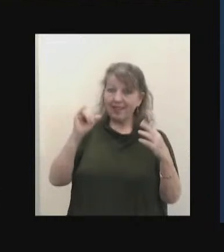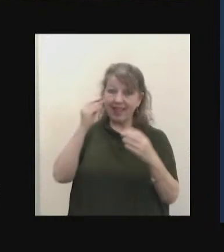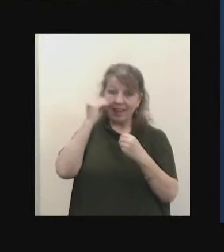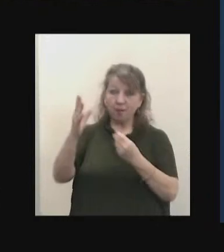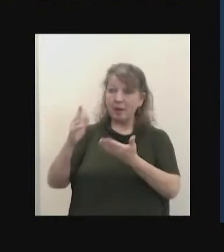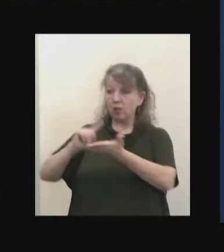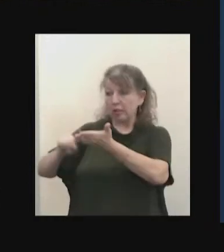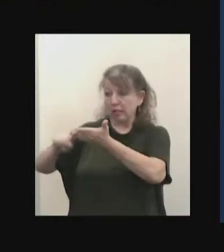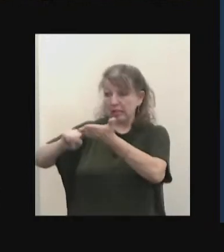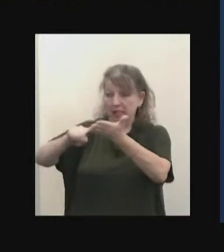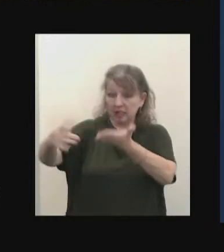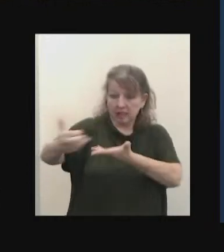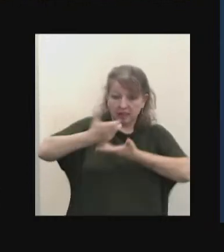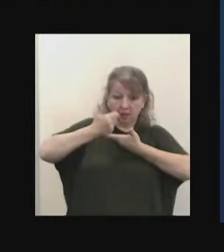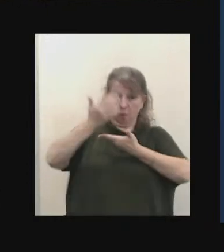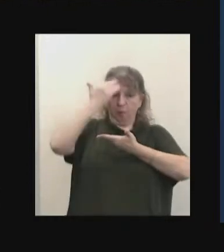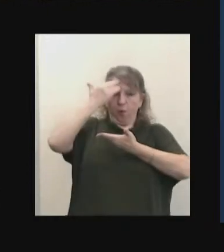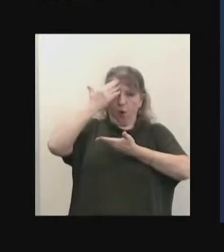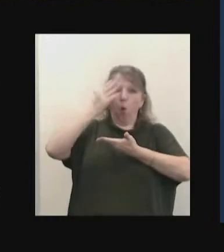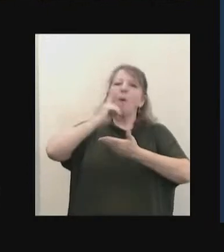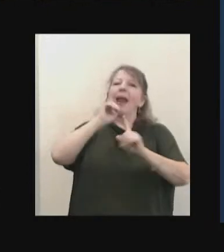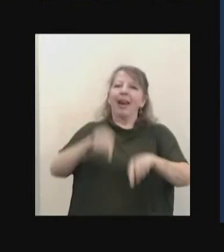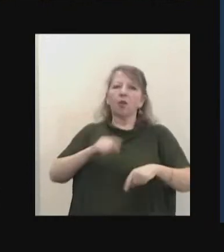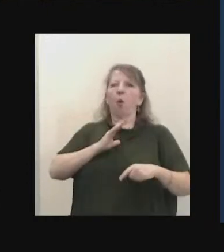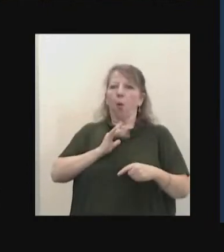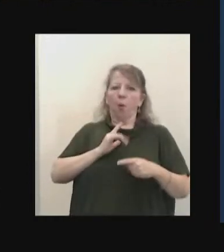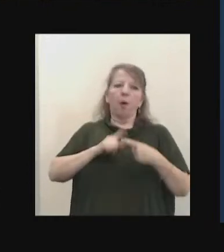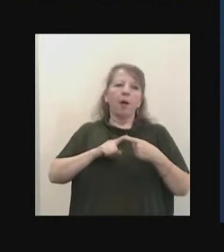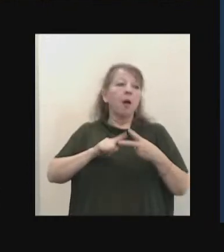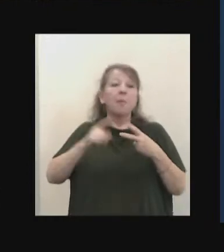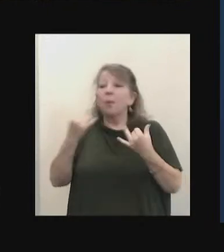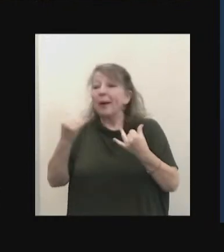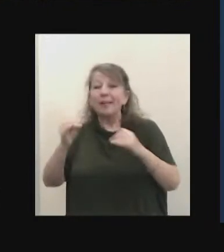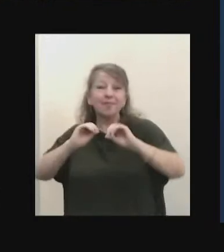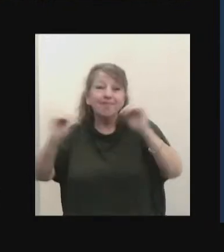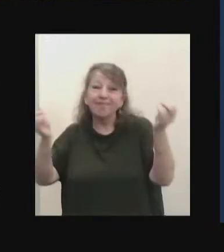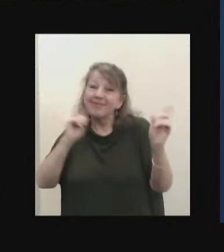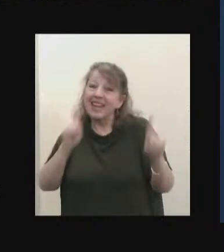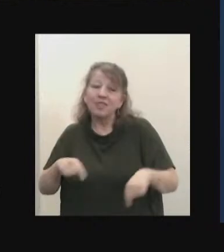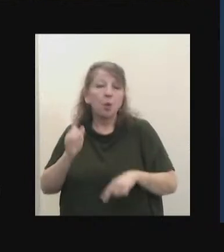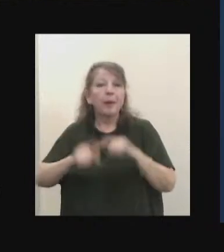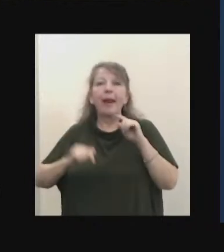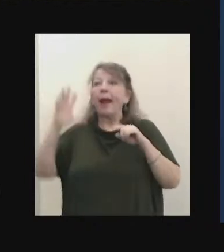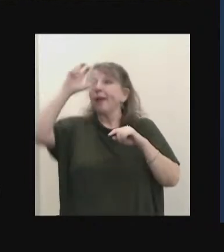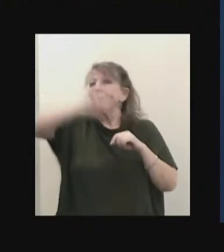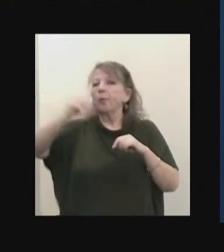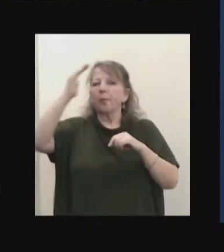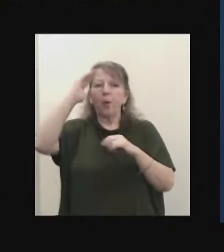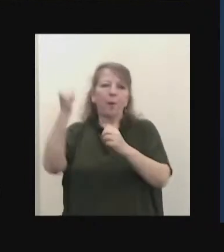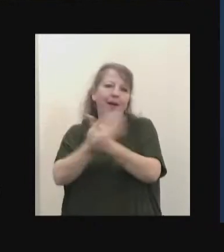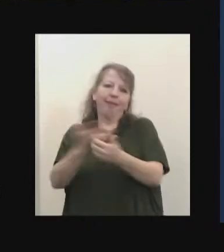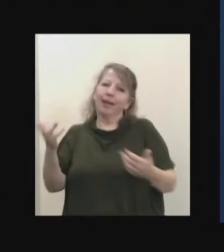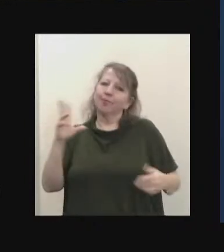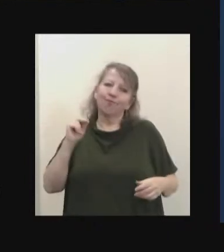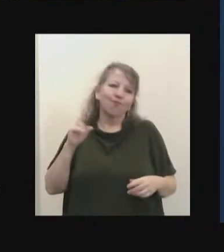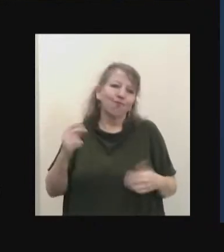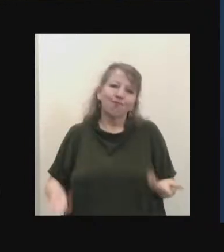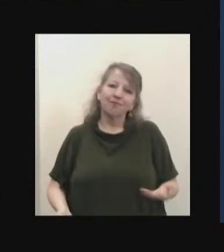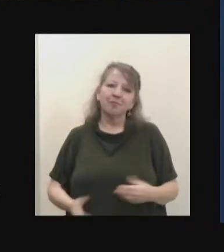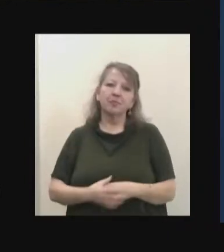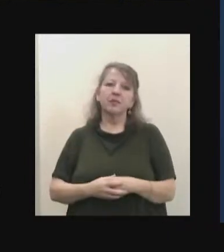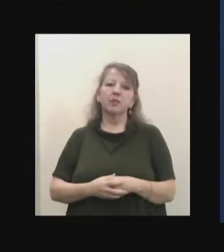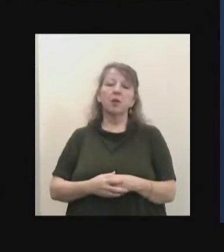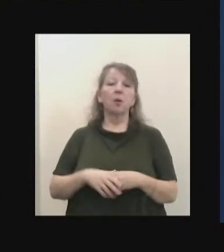but again, there is a lot we don't know right now, and we can't really make any assumptions. So the good news